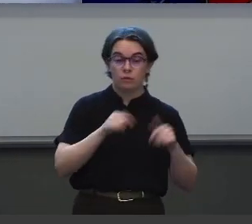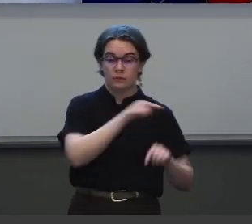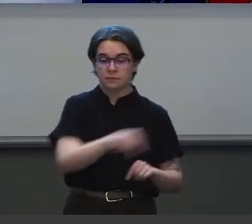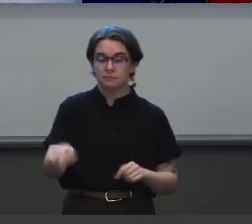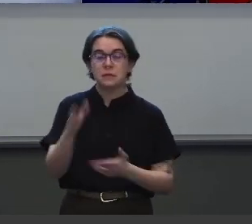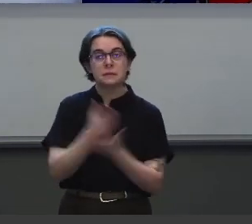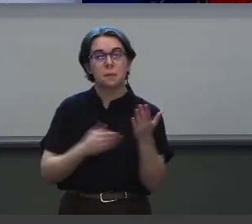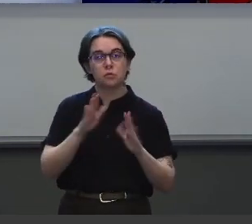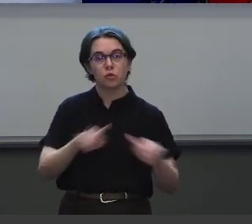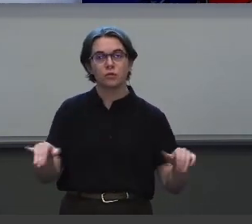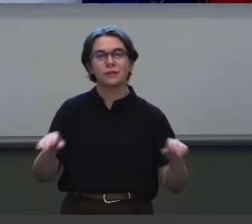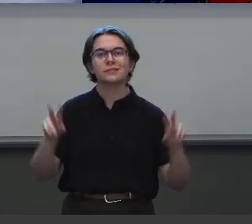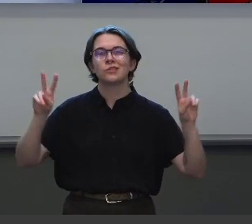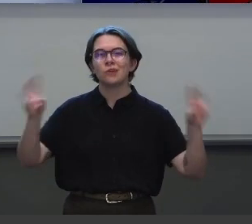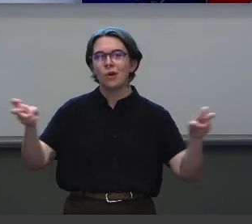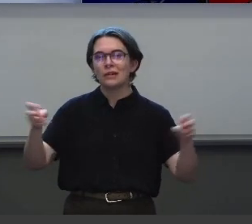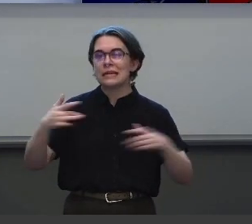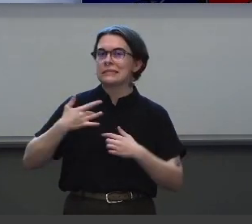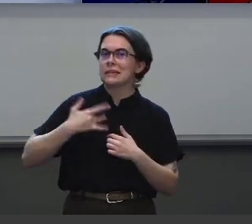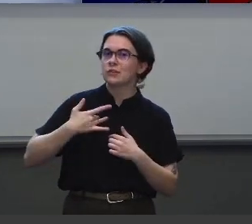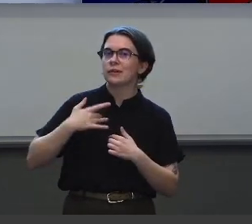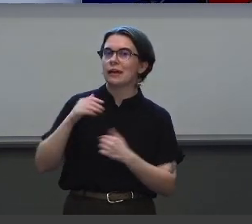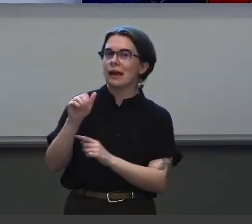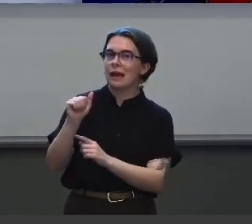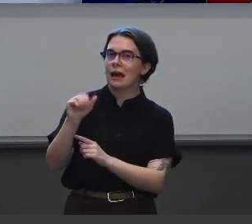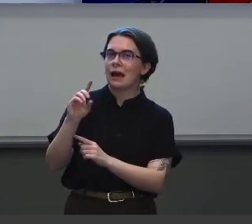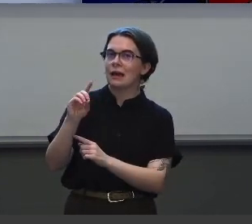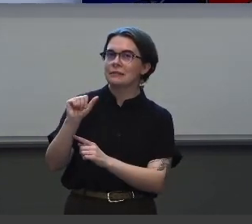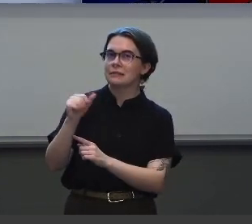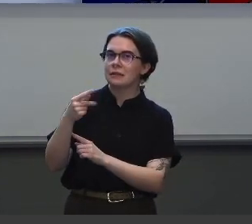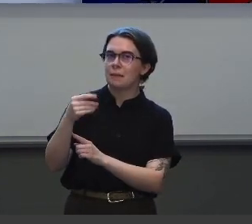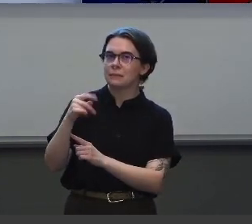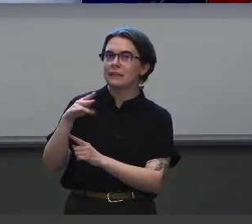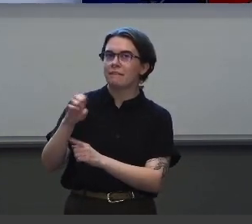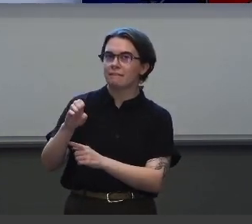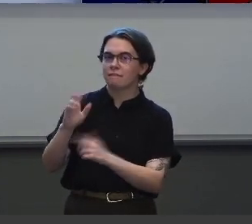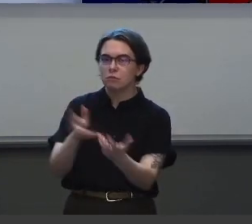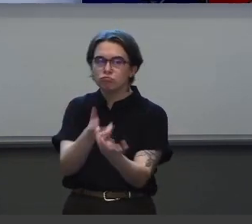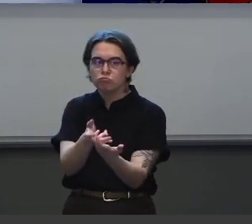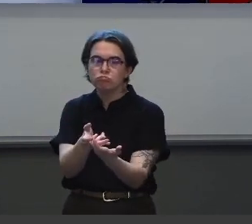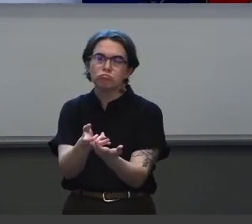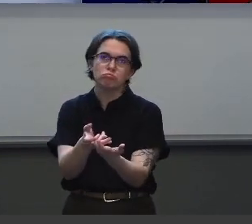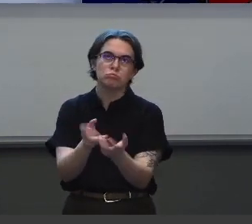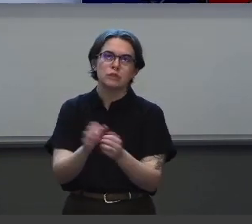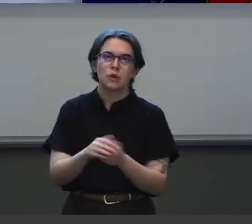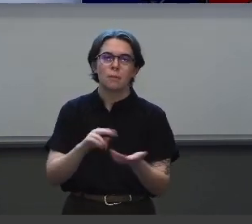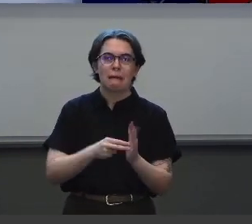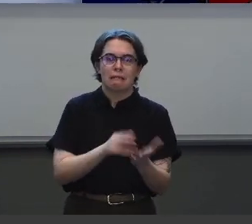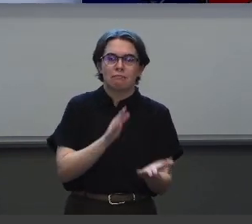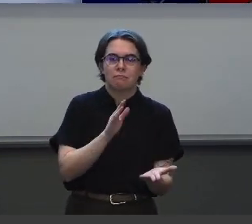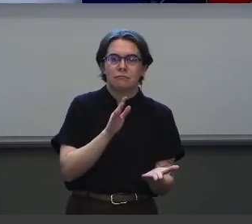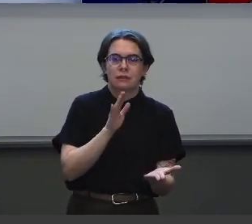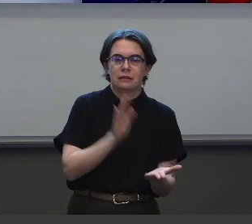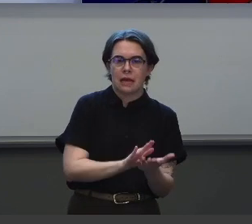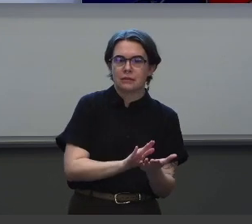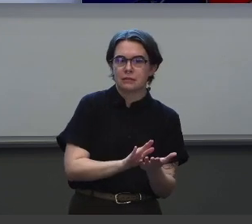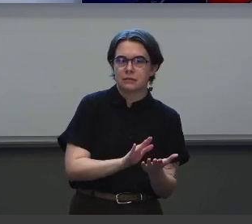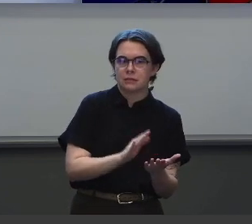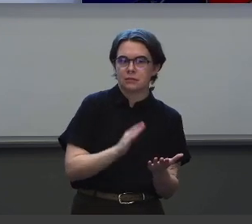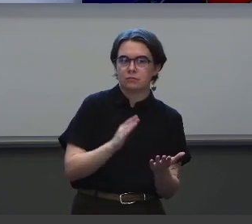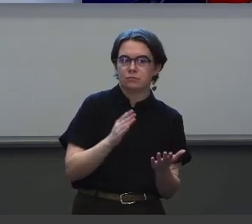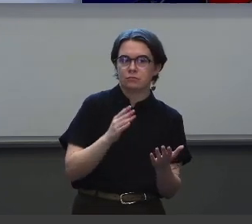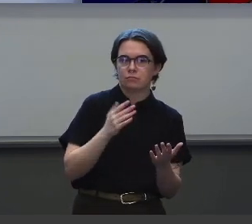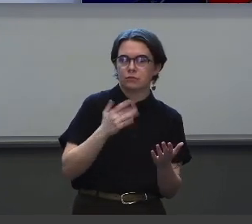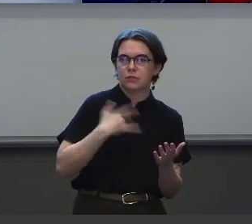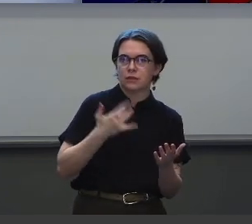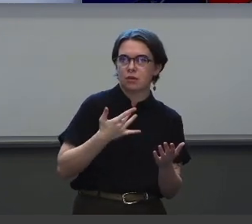these children had fewer sensory processing differences relative to their peers. We had children defined as